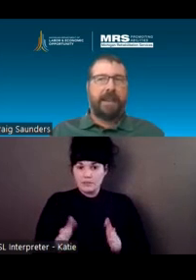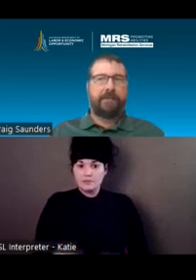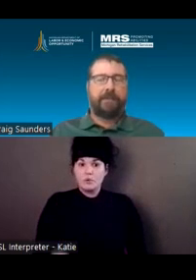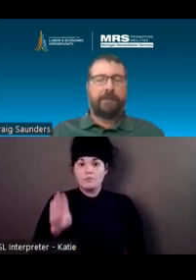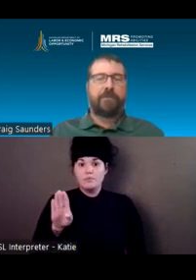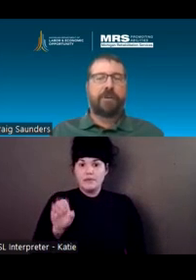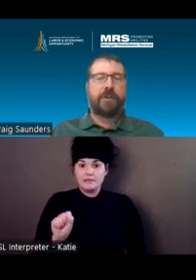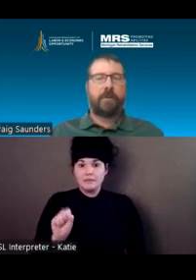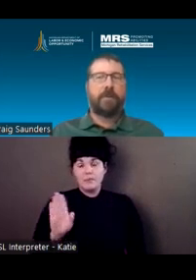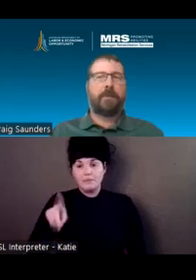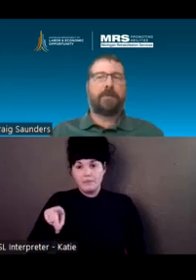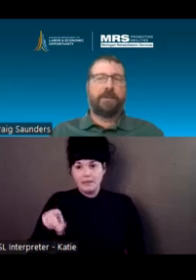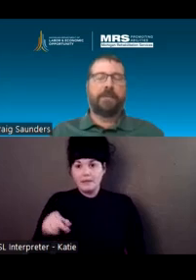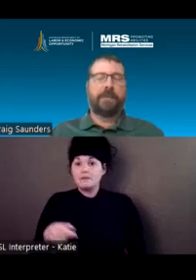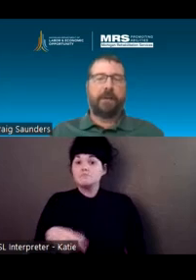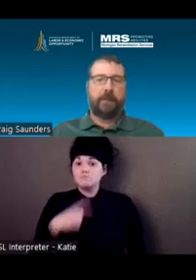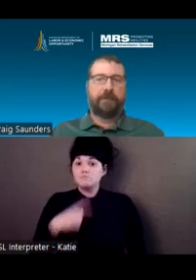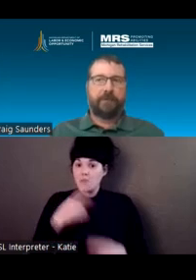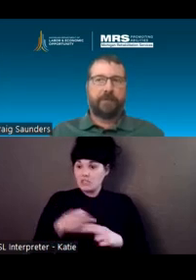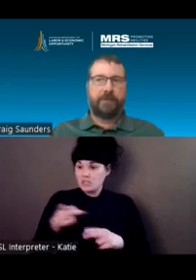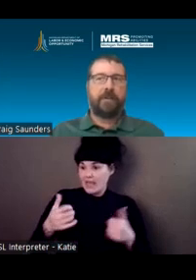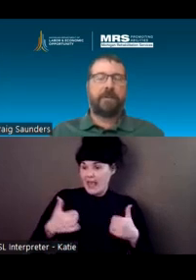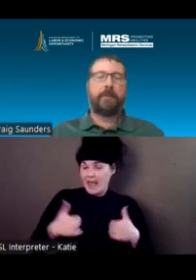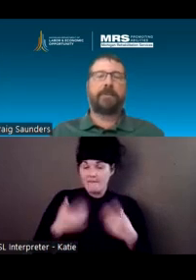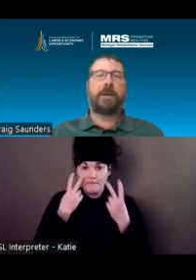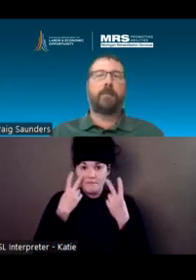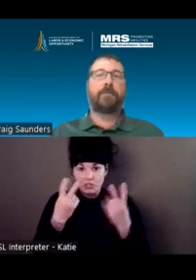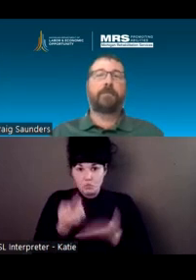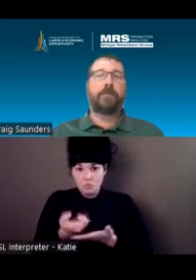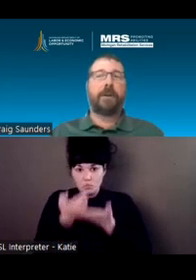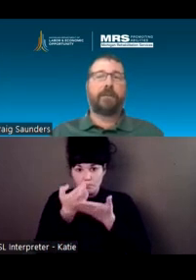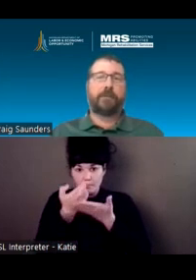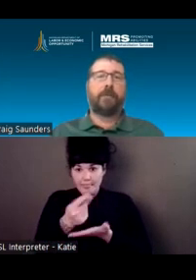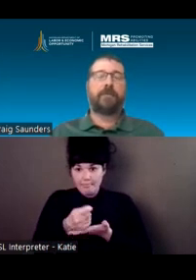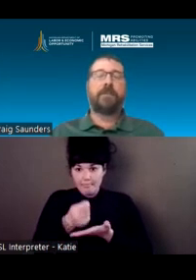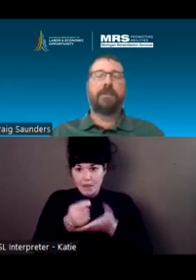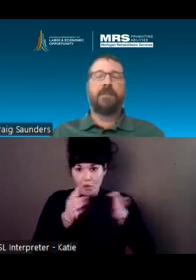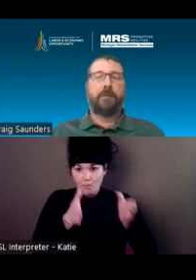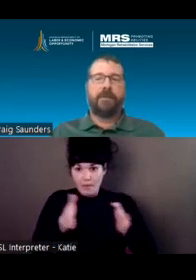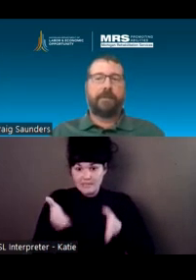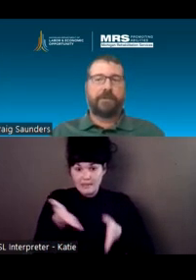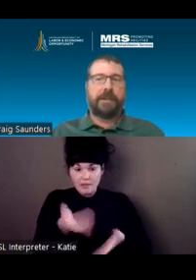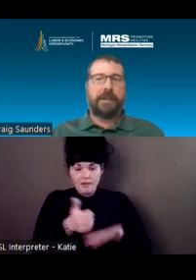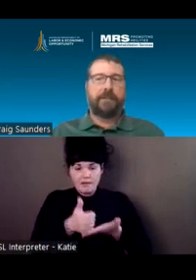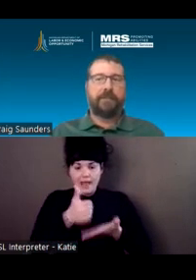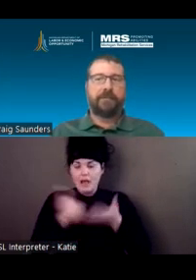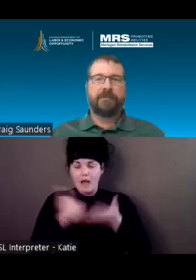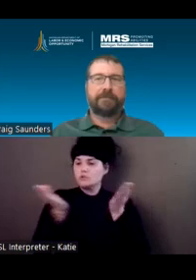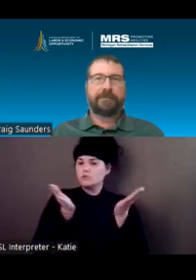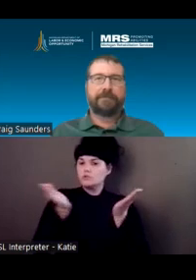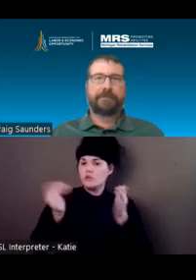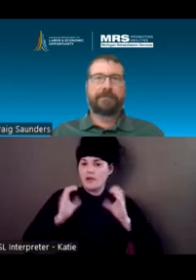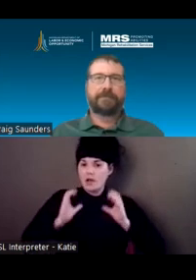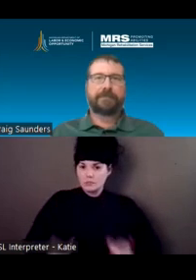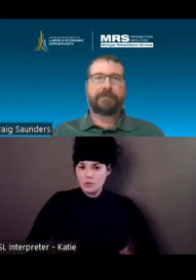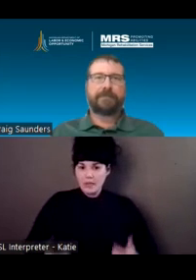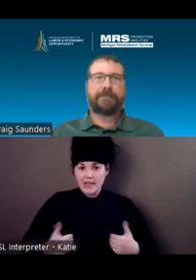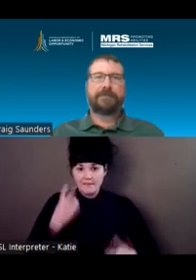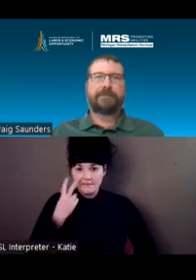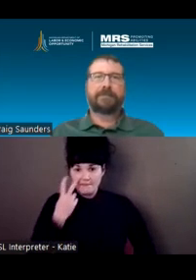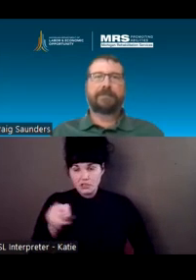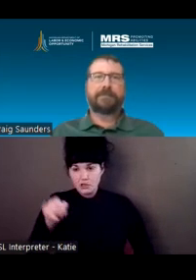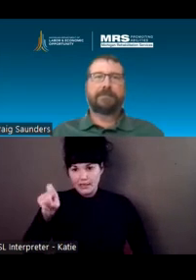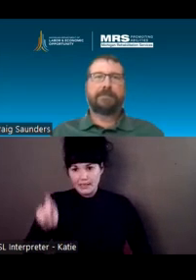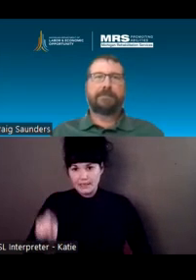that they have vision rehabilitation therapists, which are available to help serve customers with vision needs.